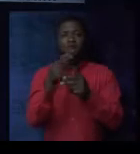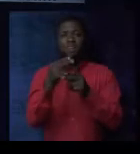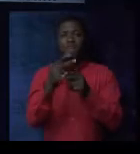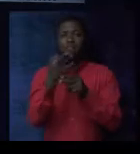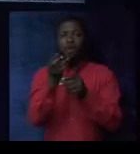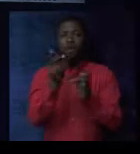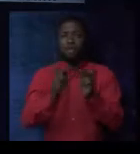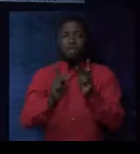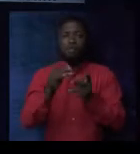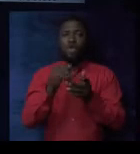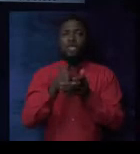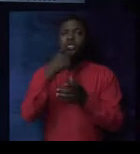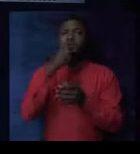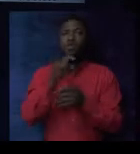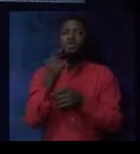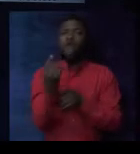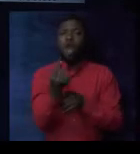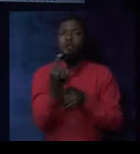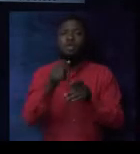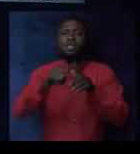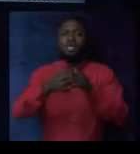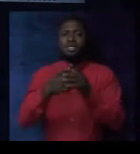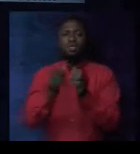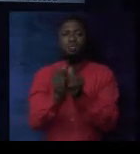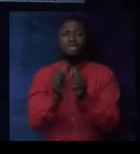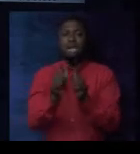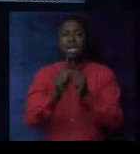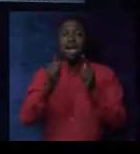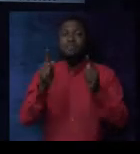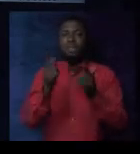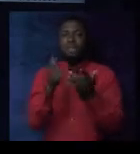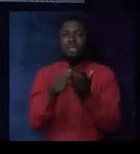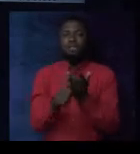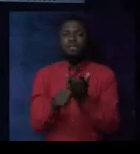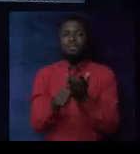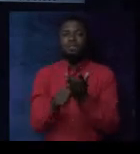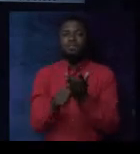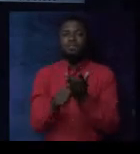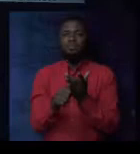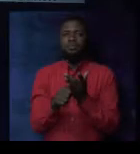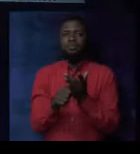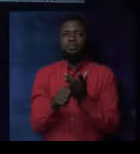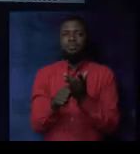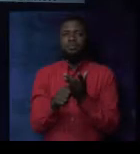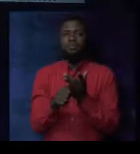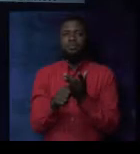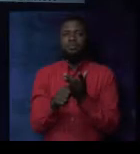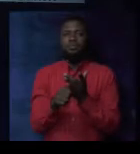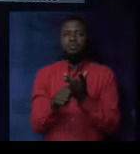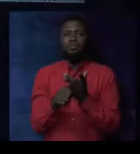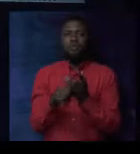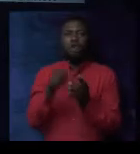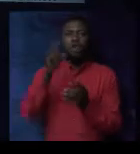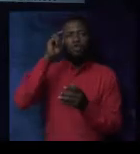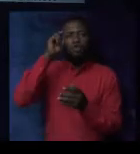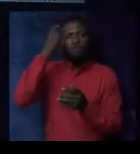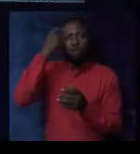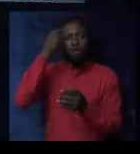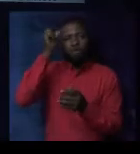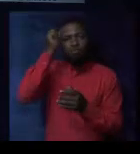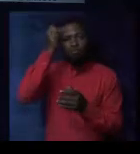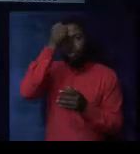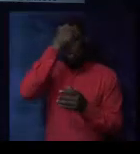before names of people, it must always start with capital letters. See,